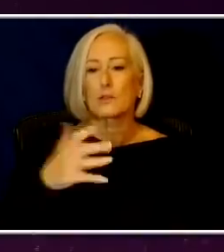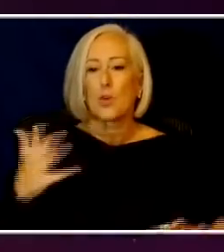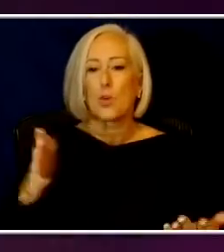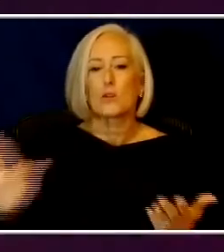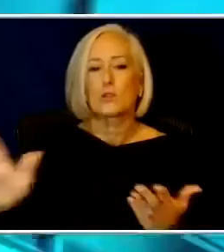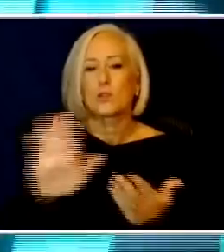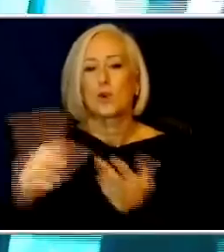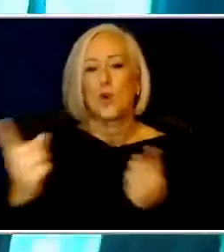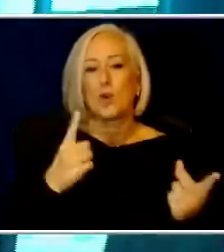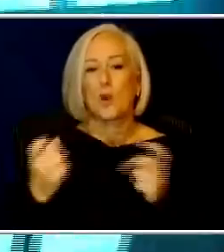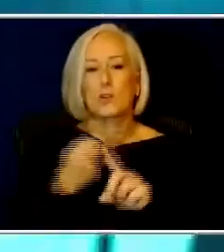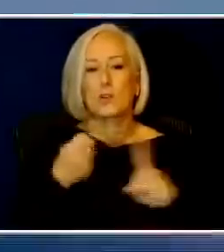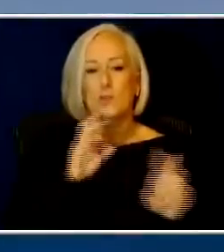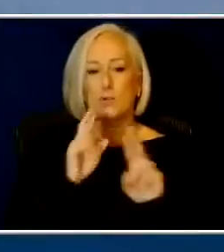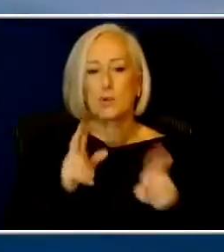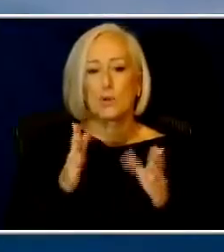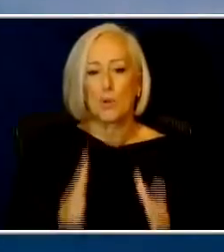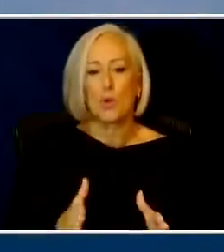the community.